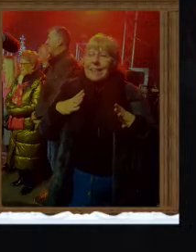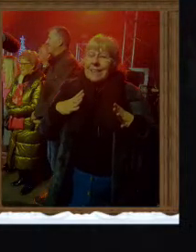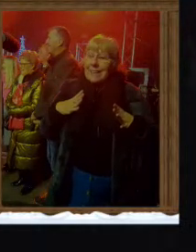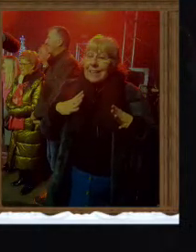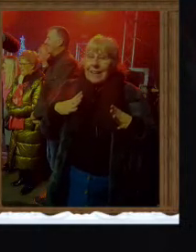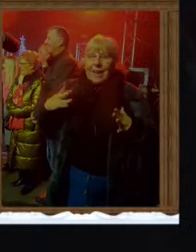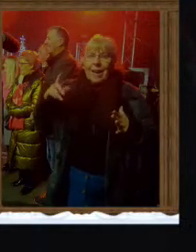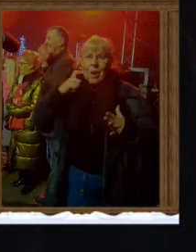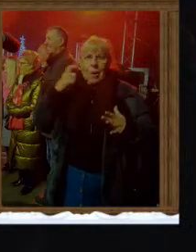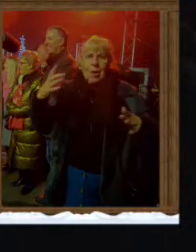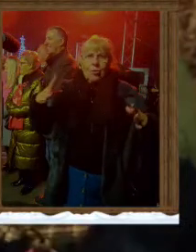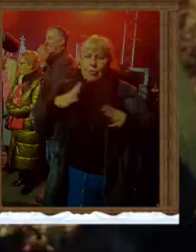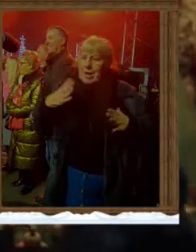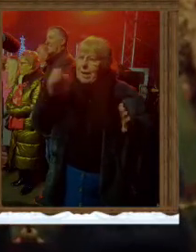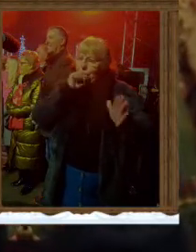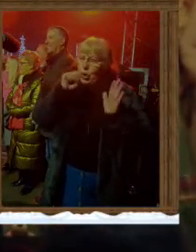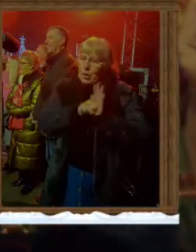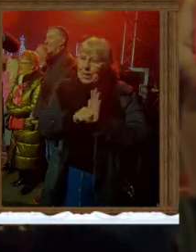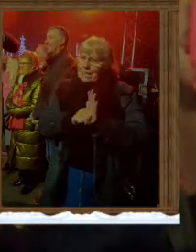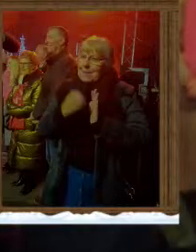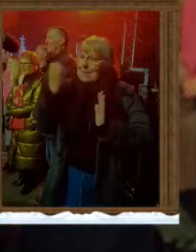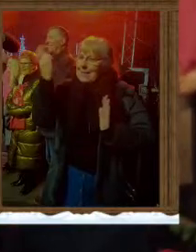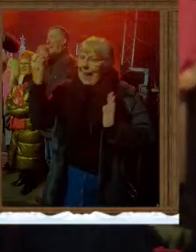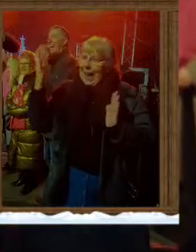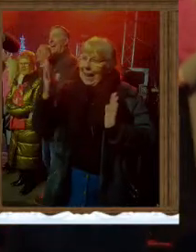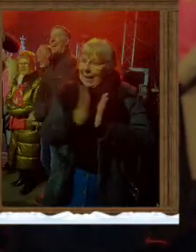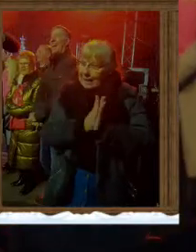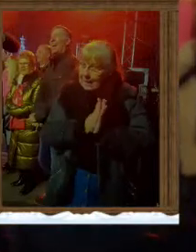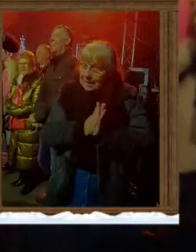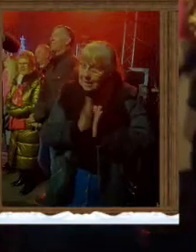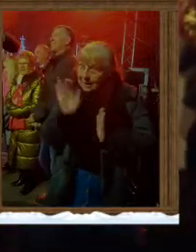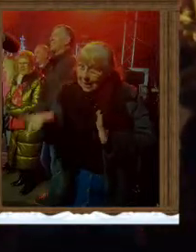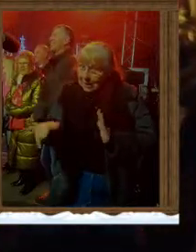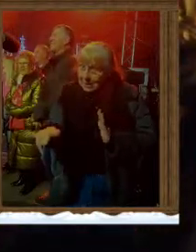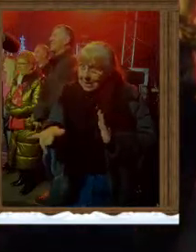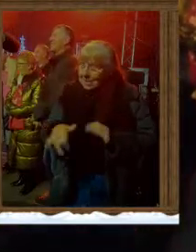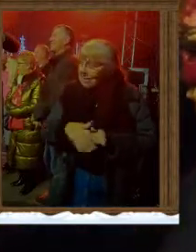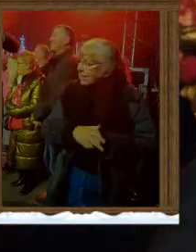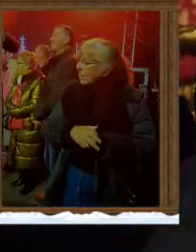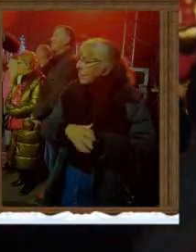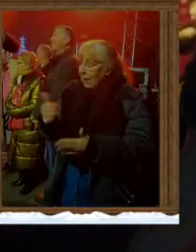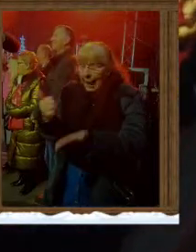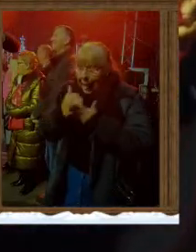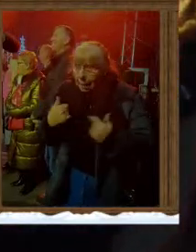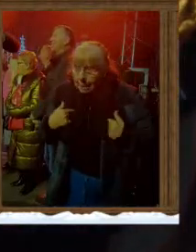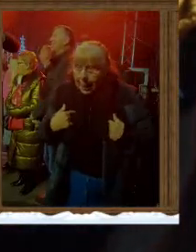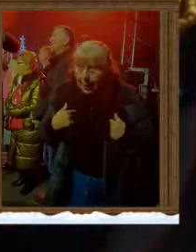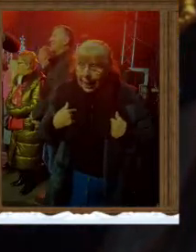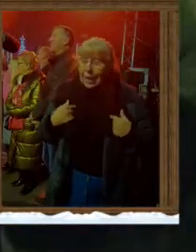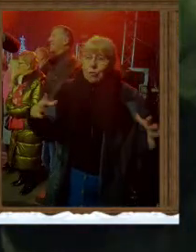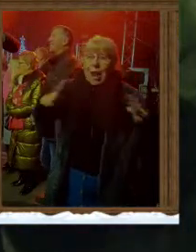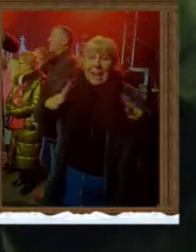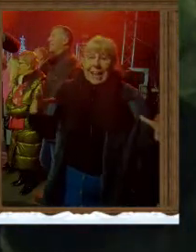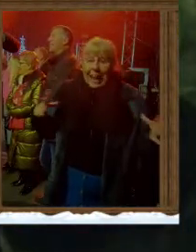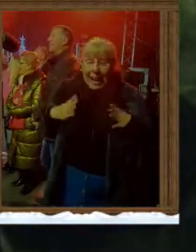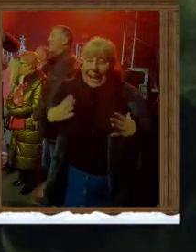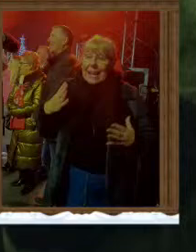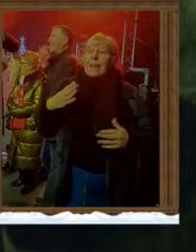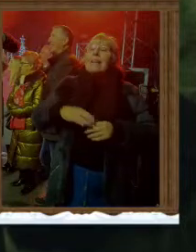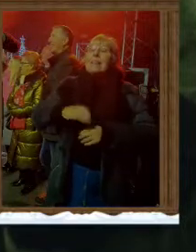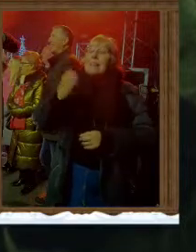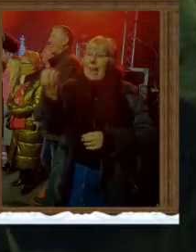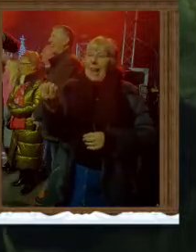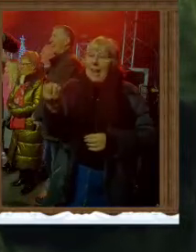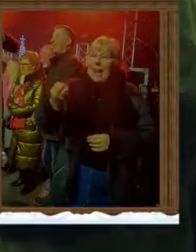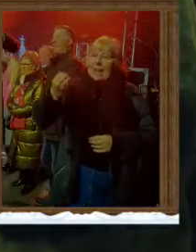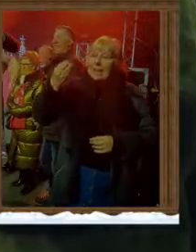Will we turn on Christmas in 10 seconds' time? Yes! You're going to help me. And here we go. In